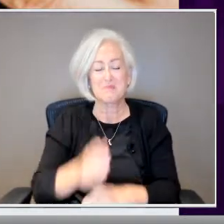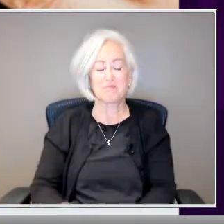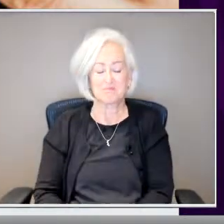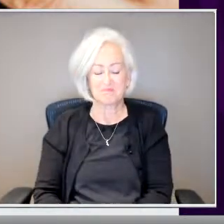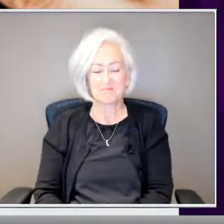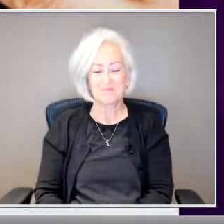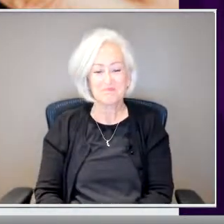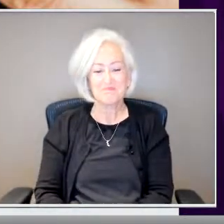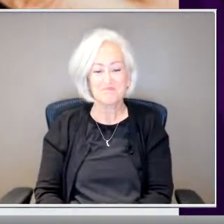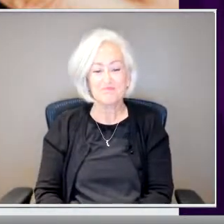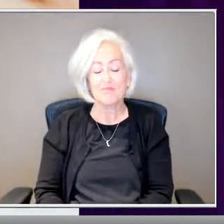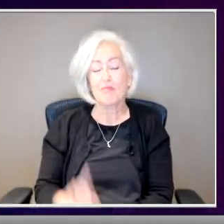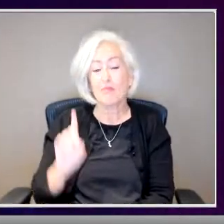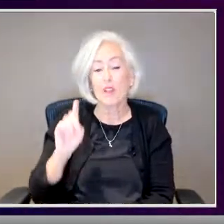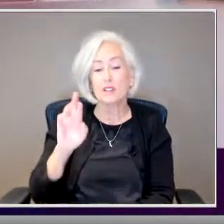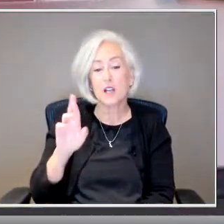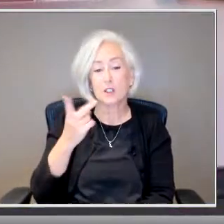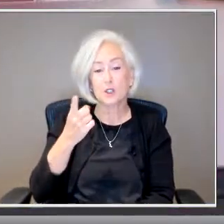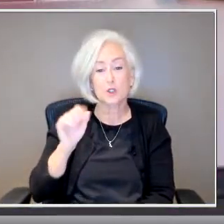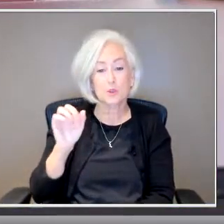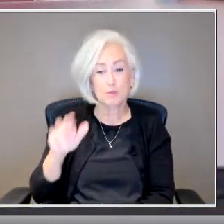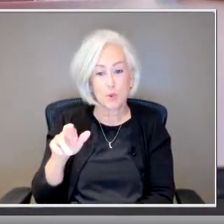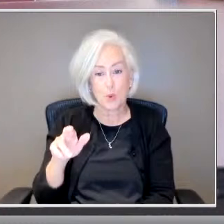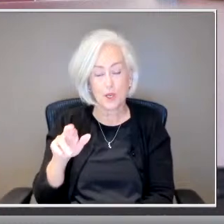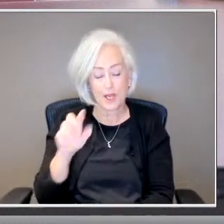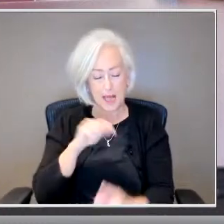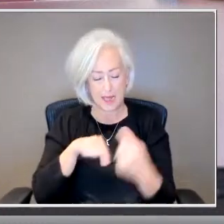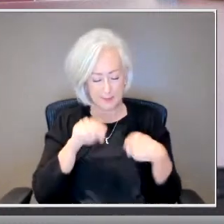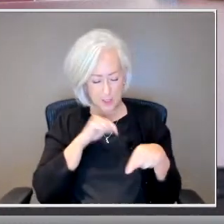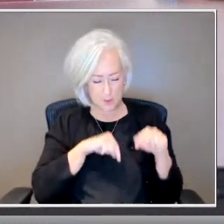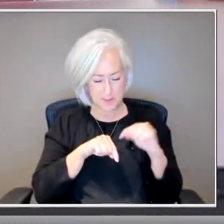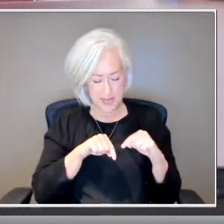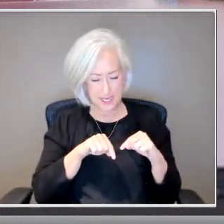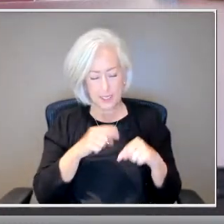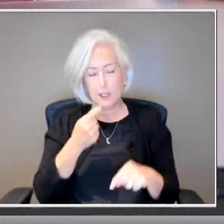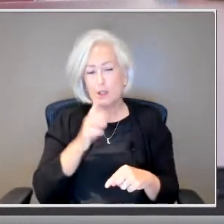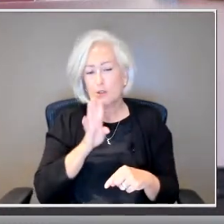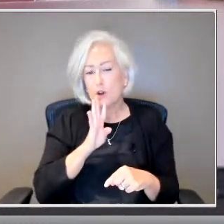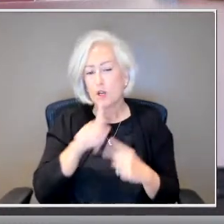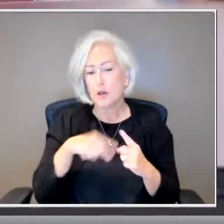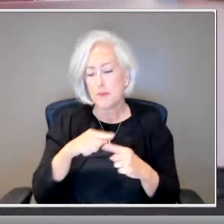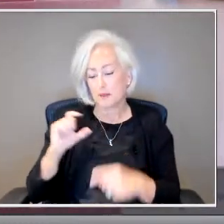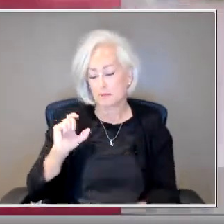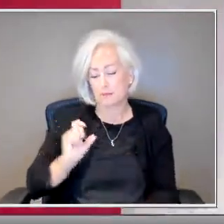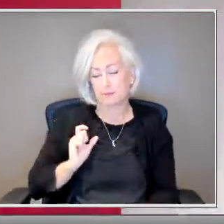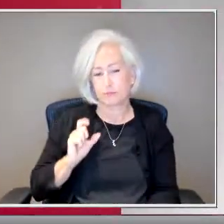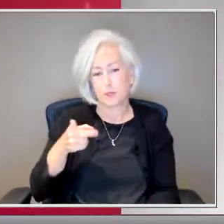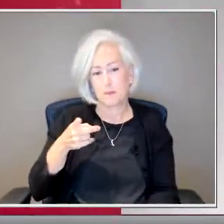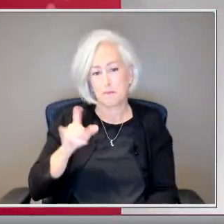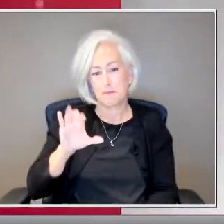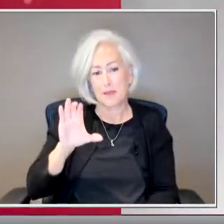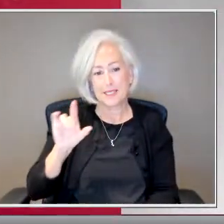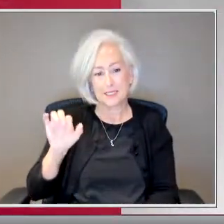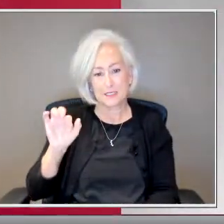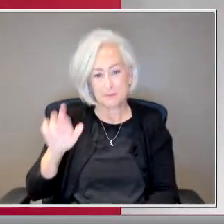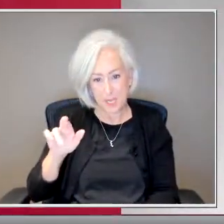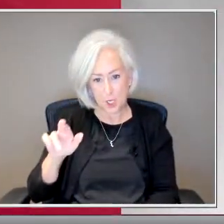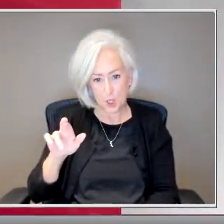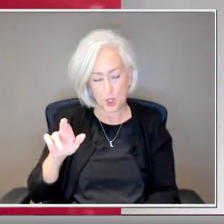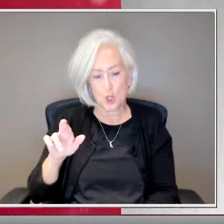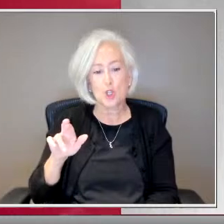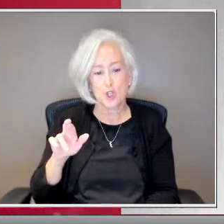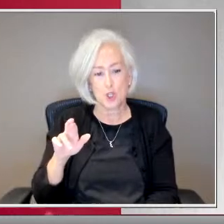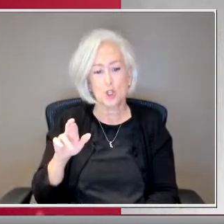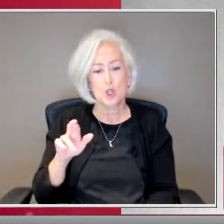Porter, I want to go back because, again, I want to go back to this pacemaker. You had the port and the pacemaker for the cancer treatment, but this